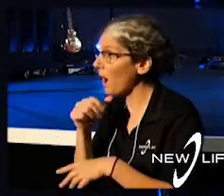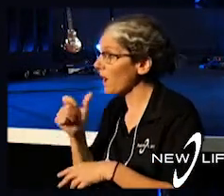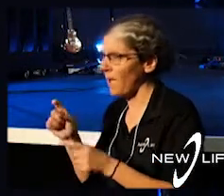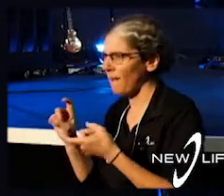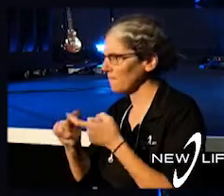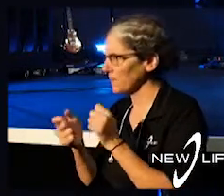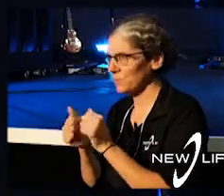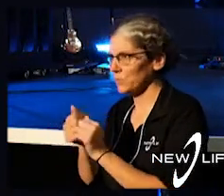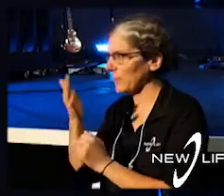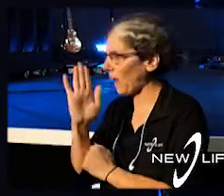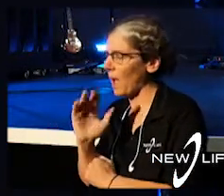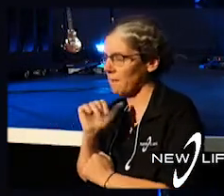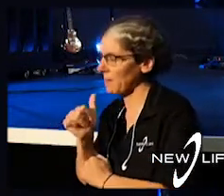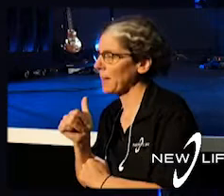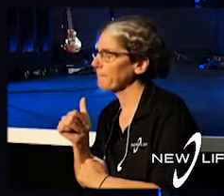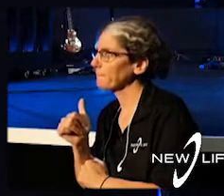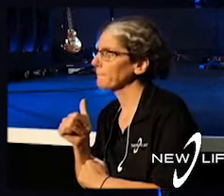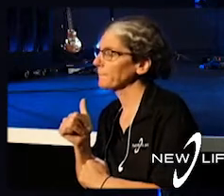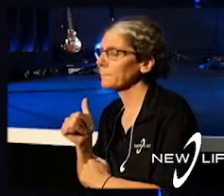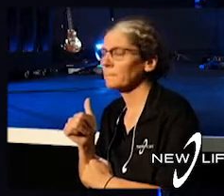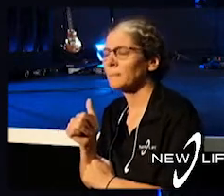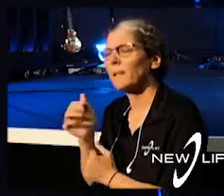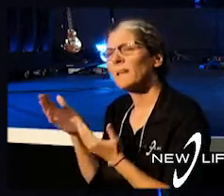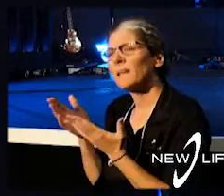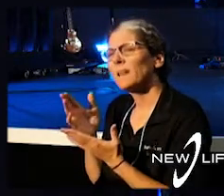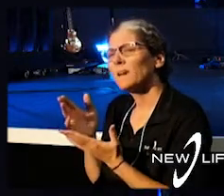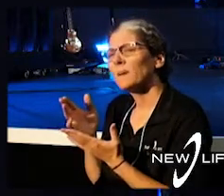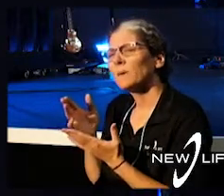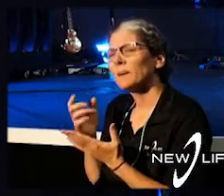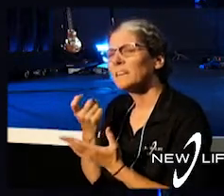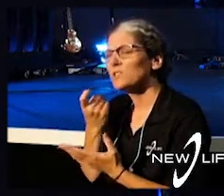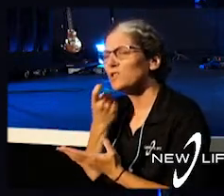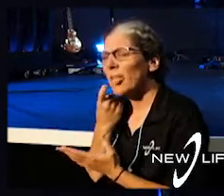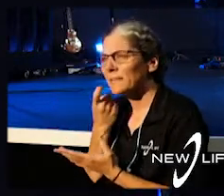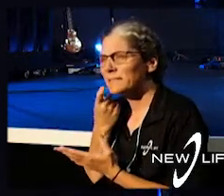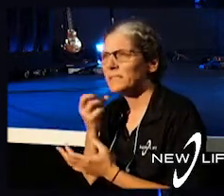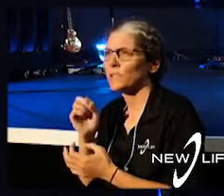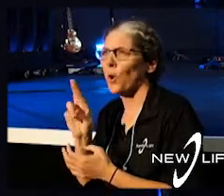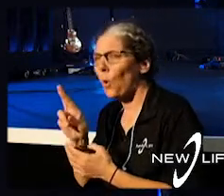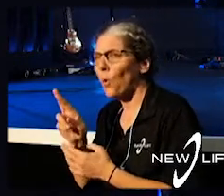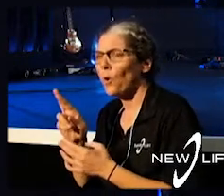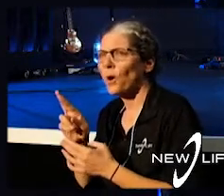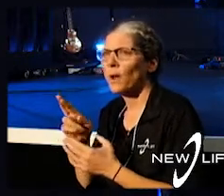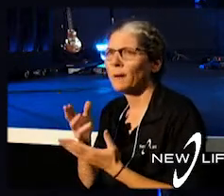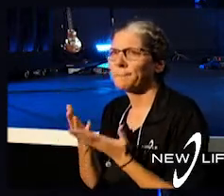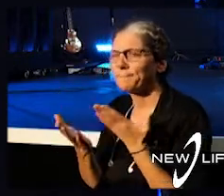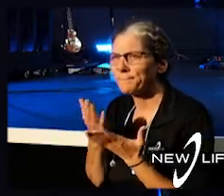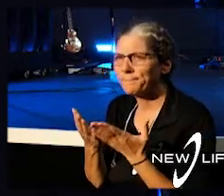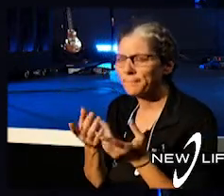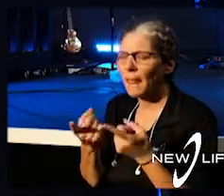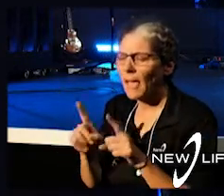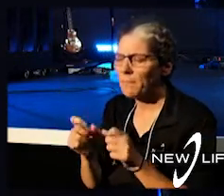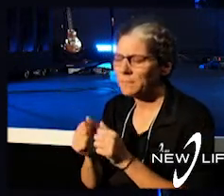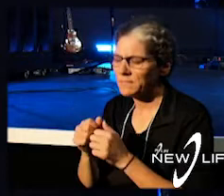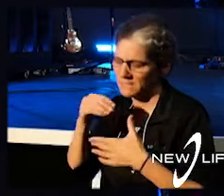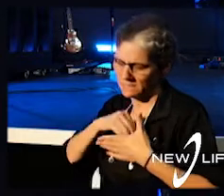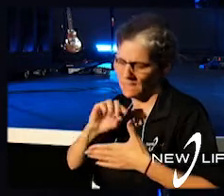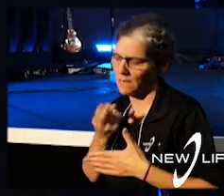suppose that it's no purpose that the scripture says he yearns jealously over the spirit that he has made to dwell within